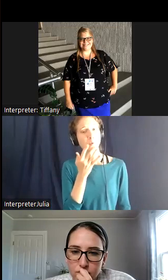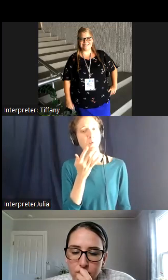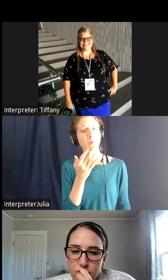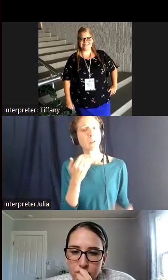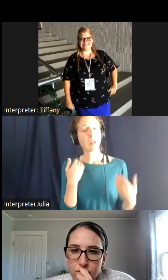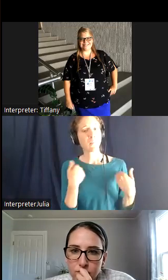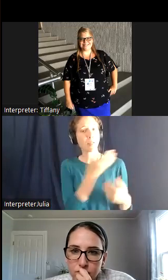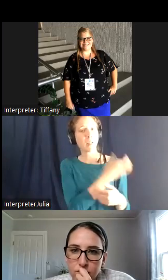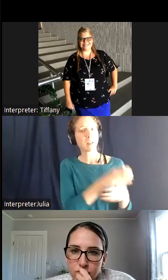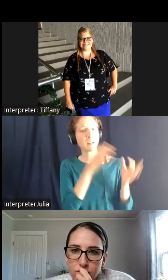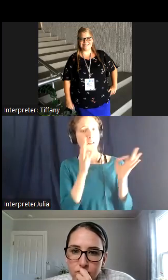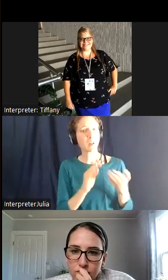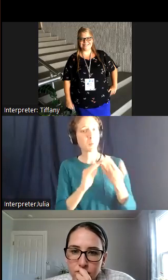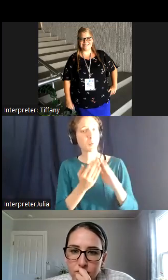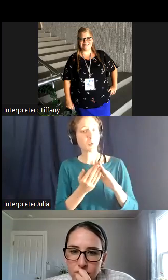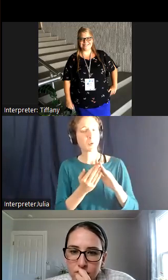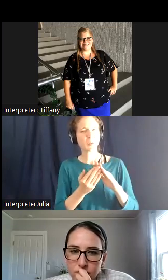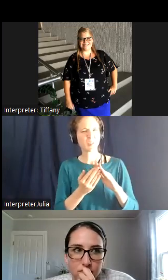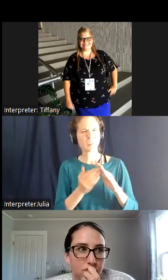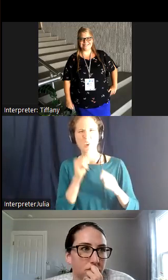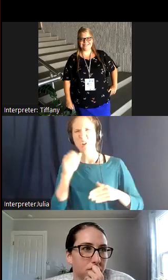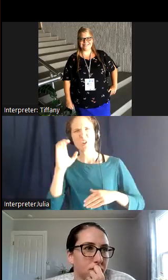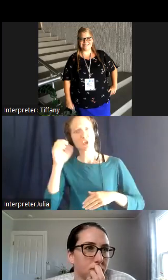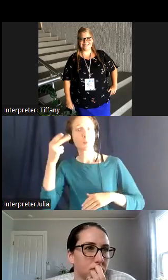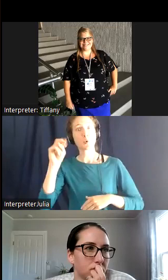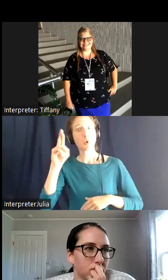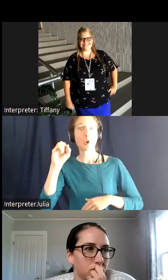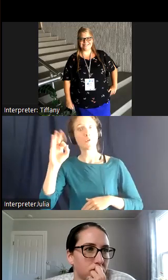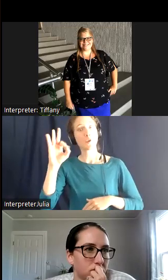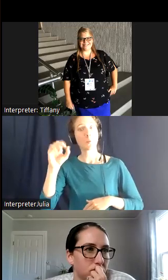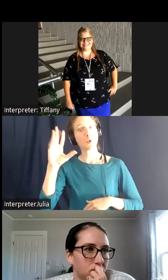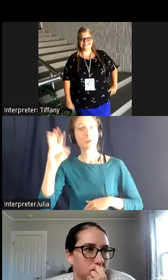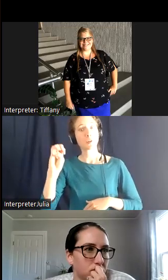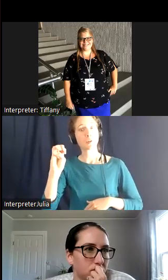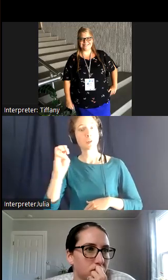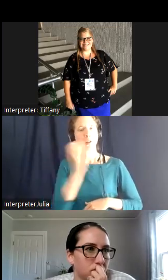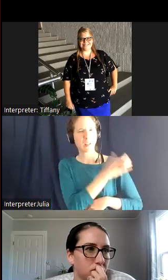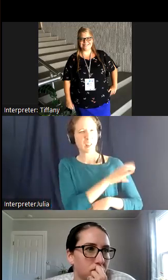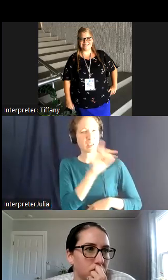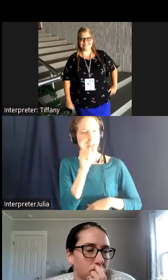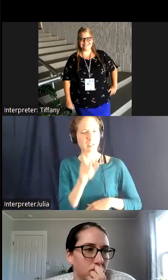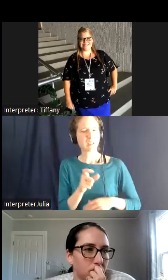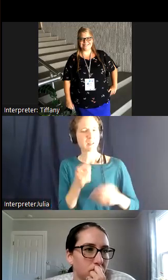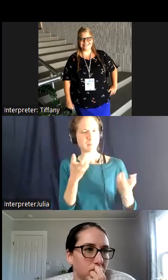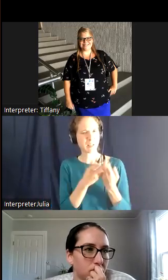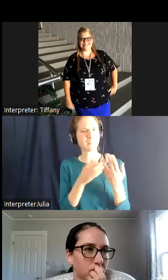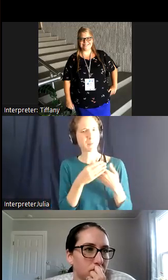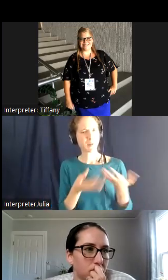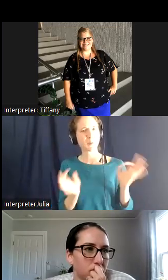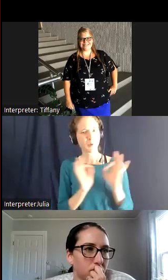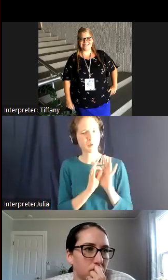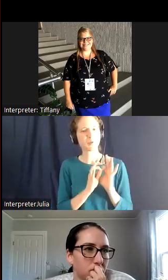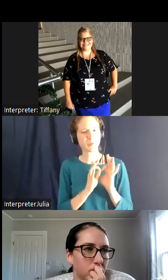community than the Chamber of Commerce. And, in terms of what the client needs, being flexible around that and making sure